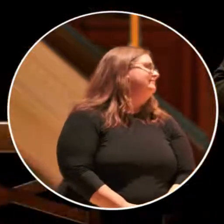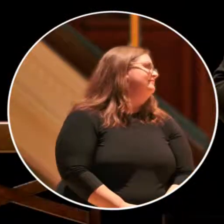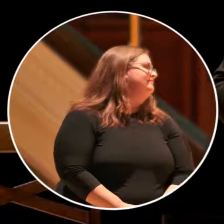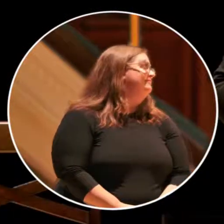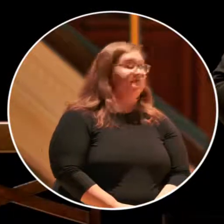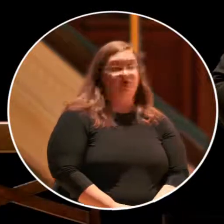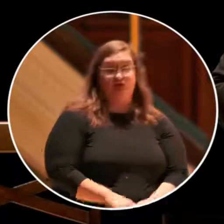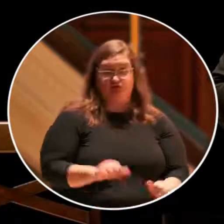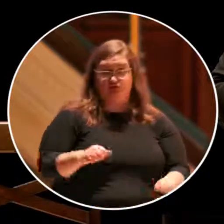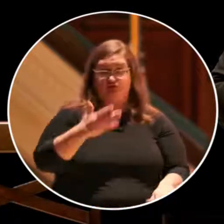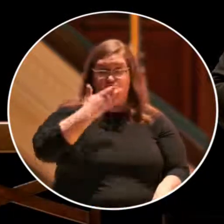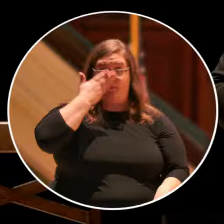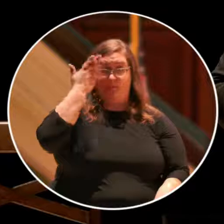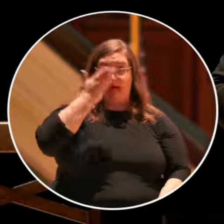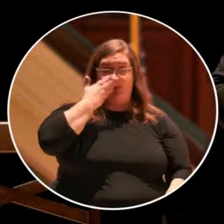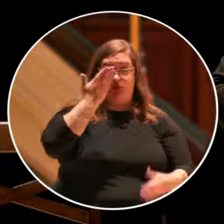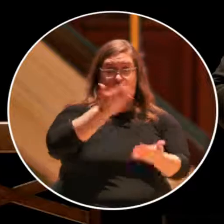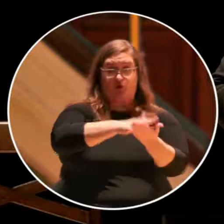Could you guys smell the cooking?